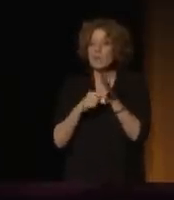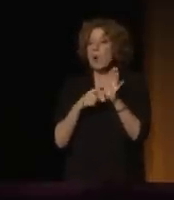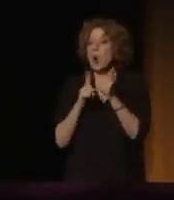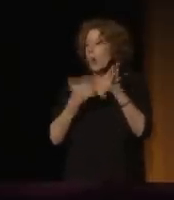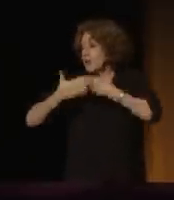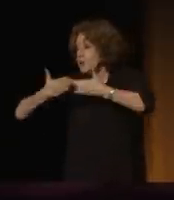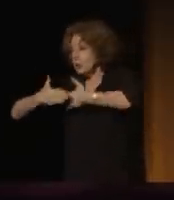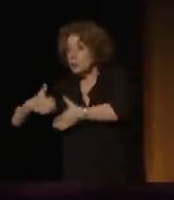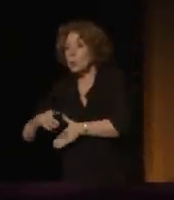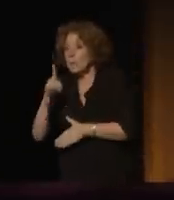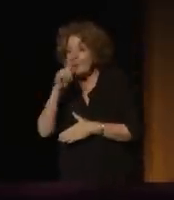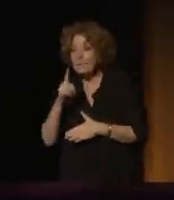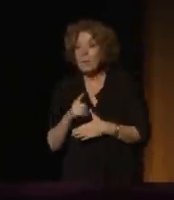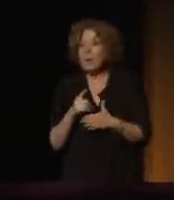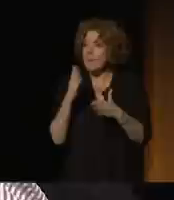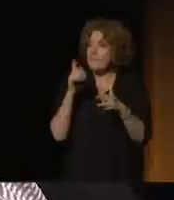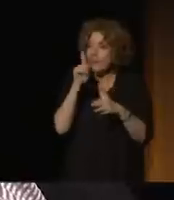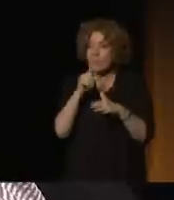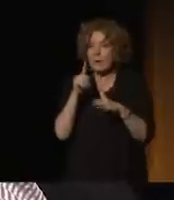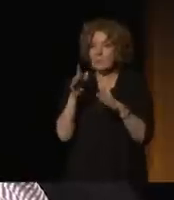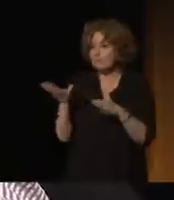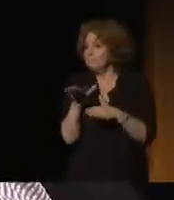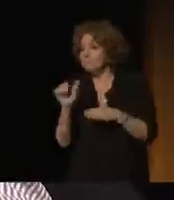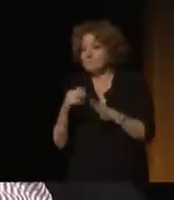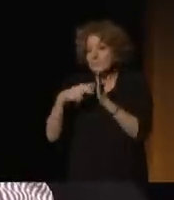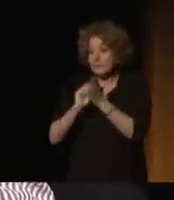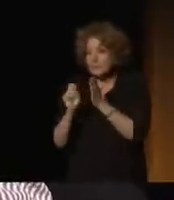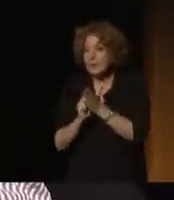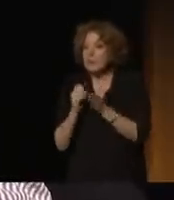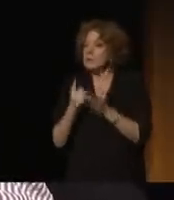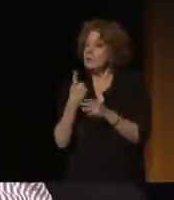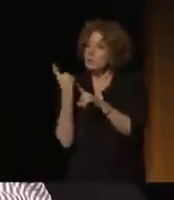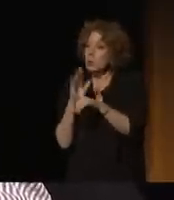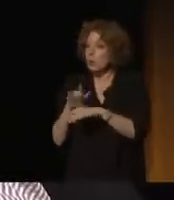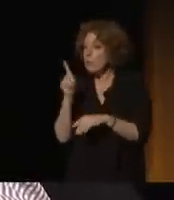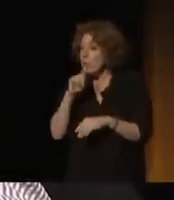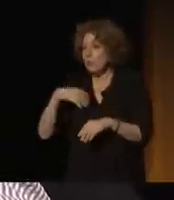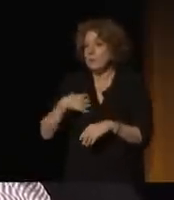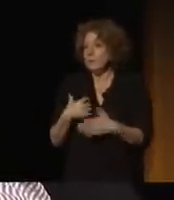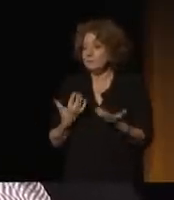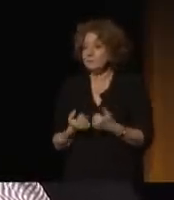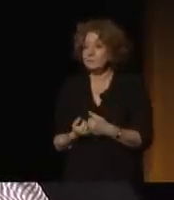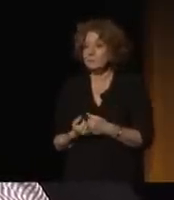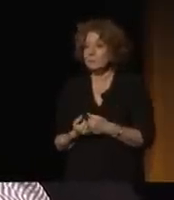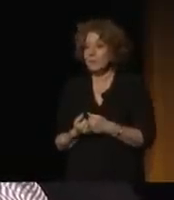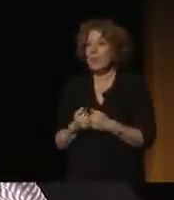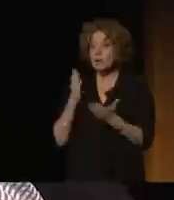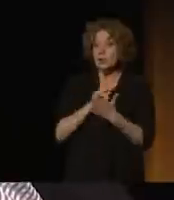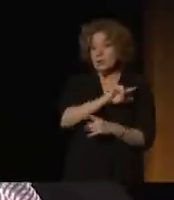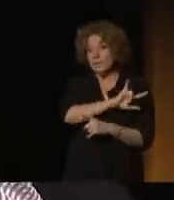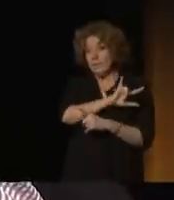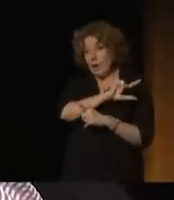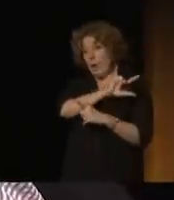of the literary-minded, and she says of the slothful, although I'm yet to be entirely convinced as she's flown all this